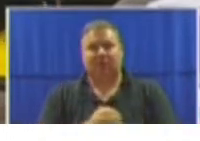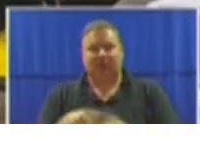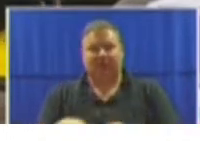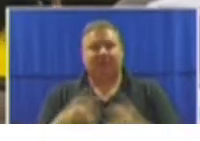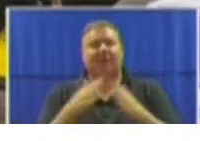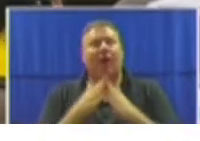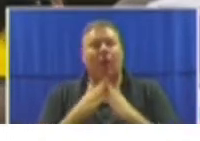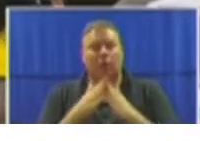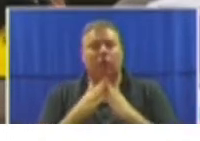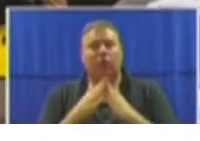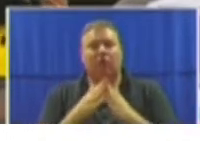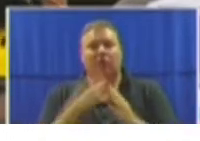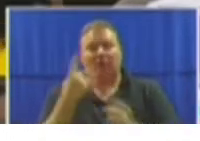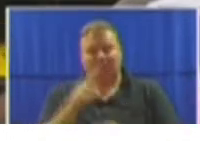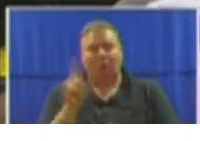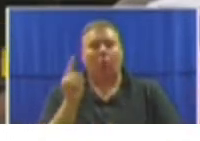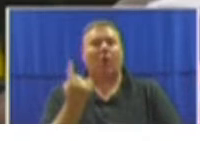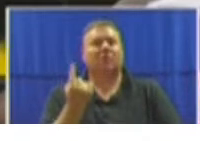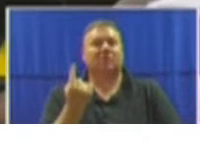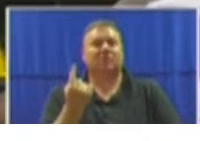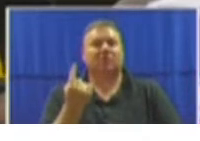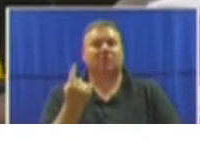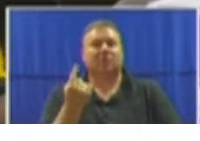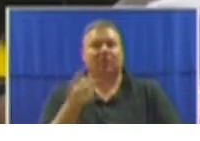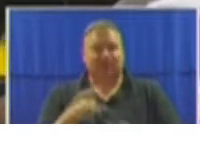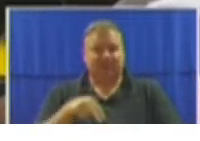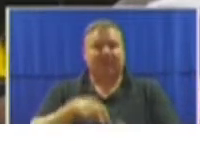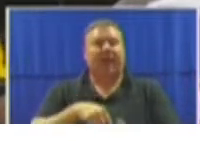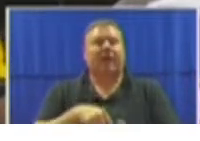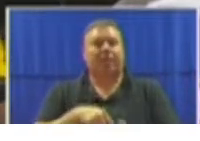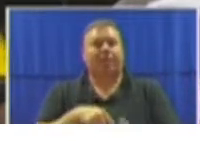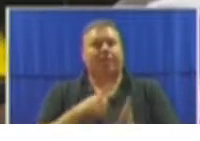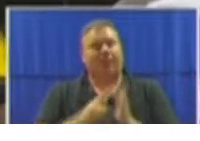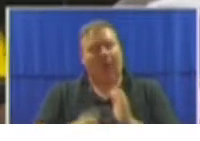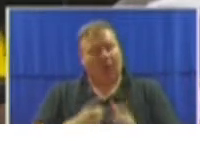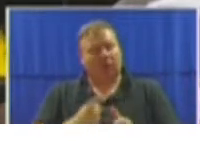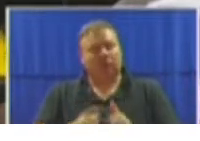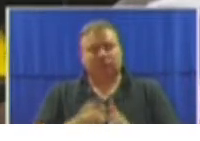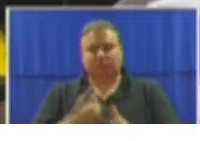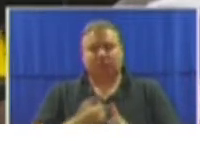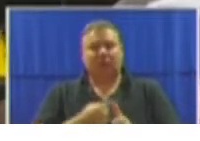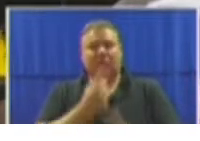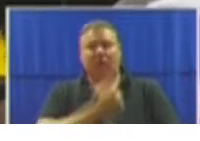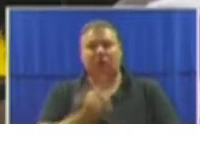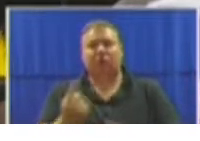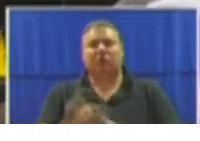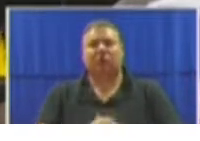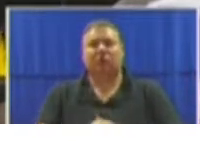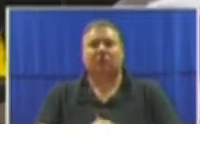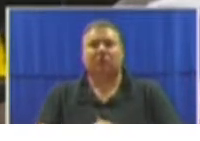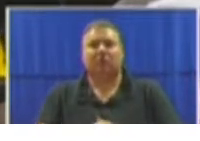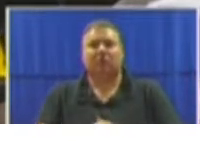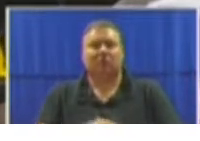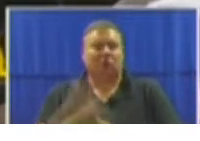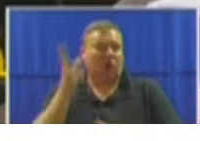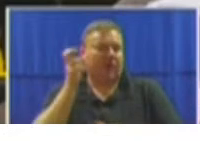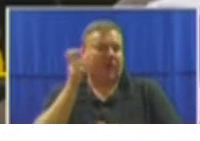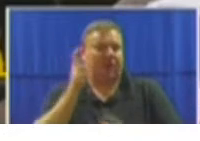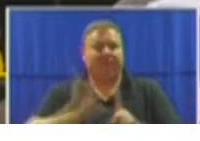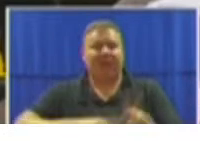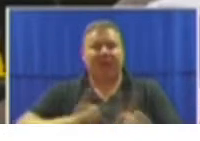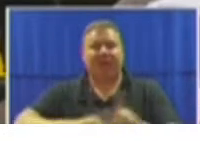must, for once, stand up and be counted. You will hear of the litany of failures of